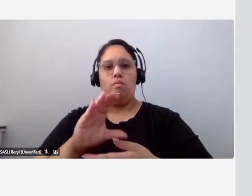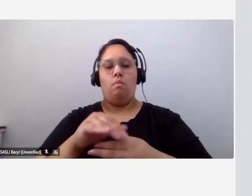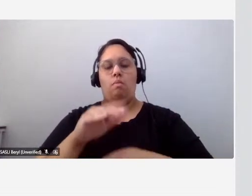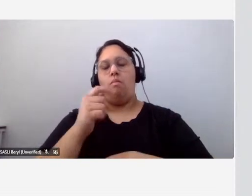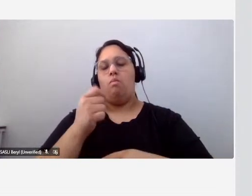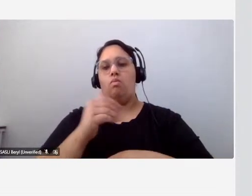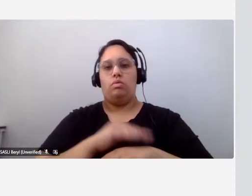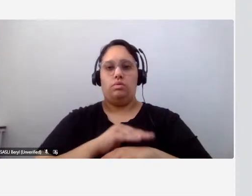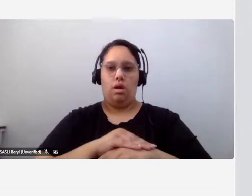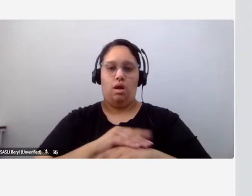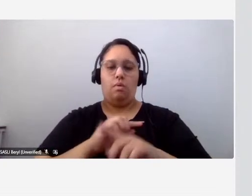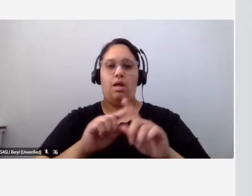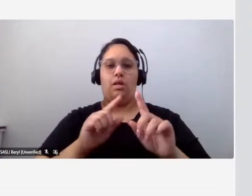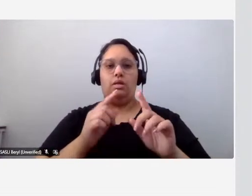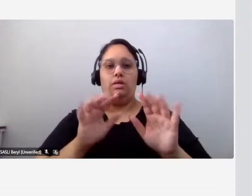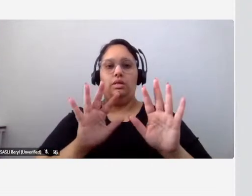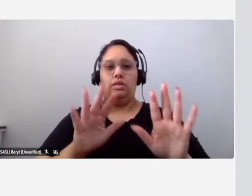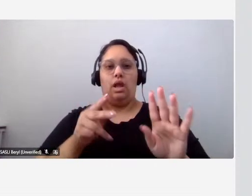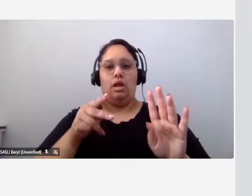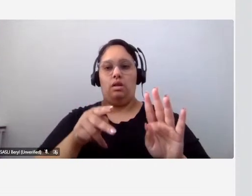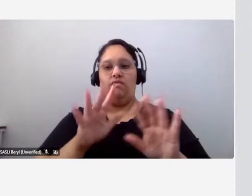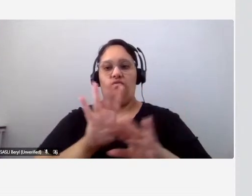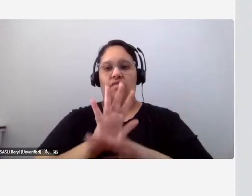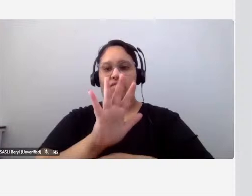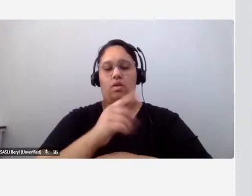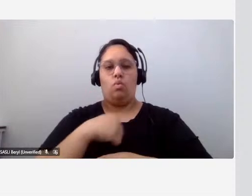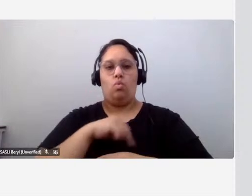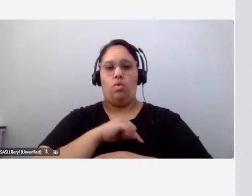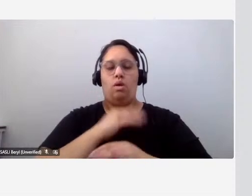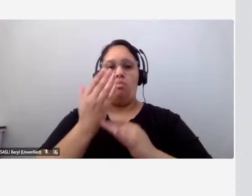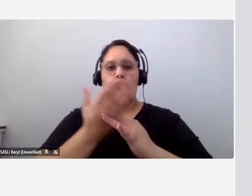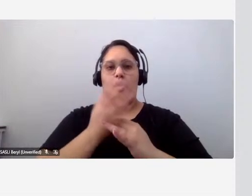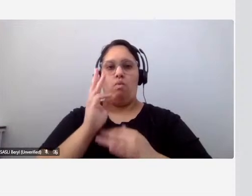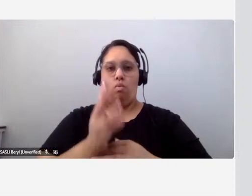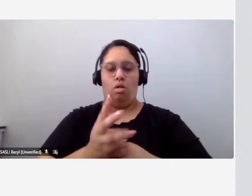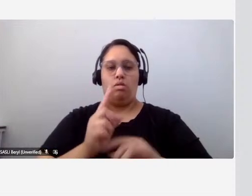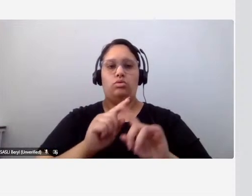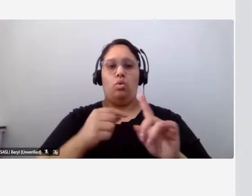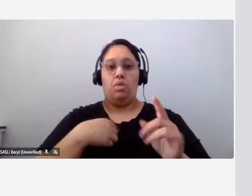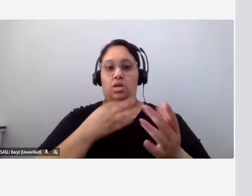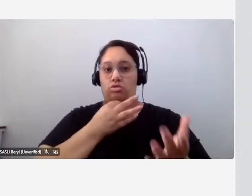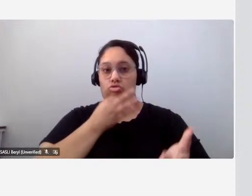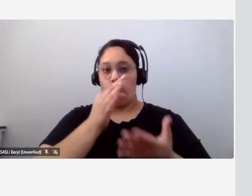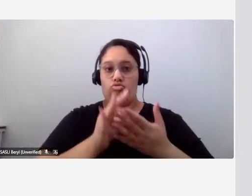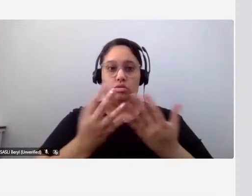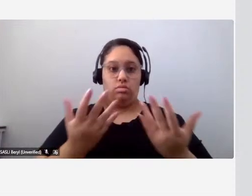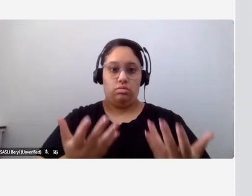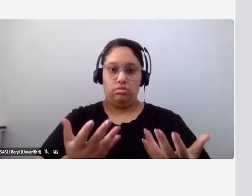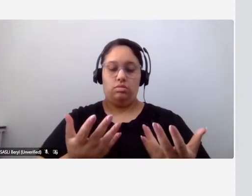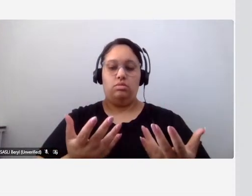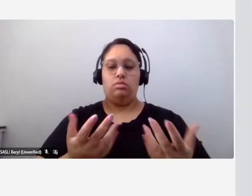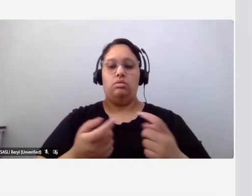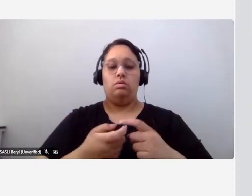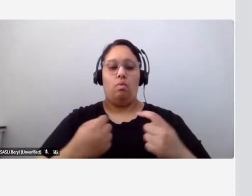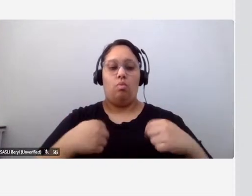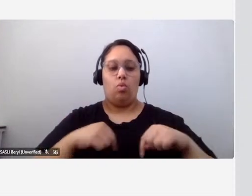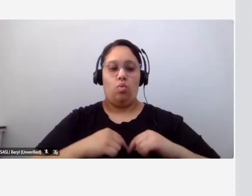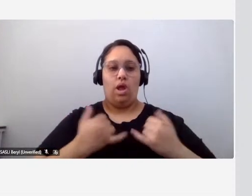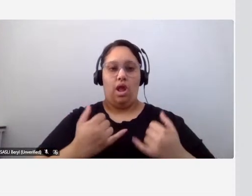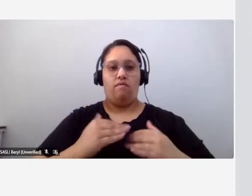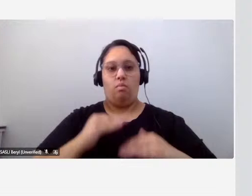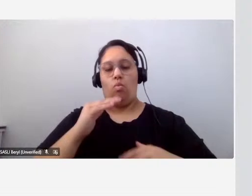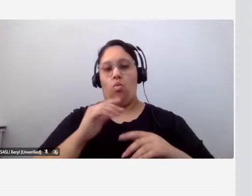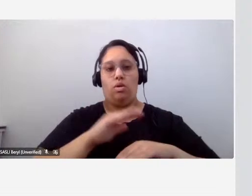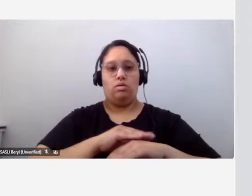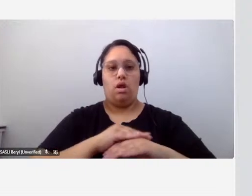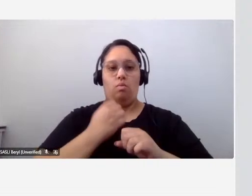time. And 10:15, we will take a break. So what I suggest is, since we have a bit more time